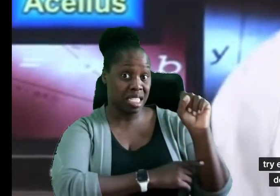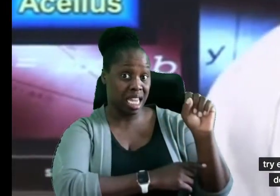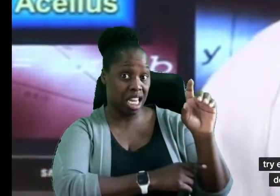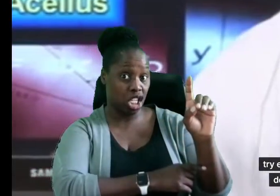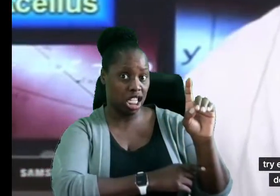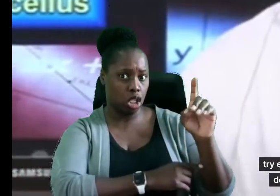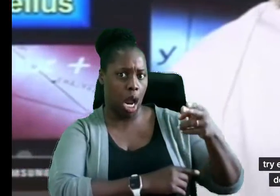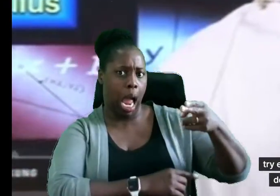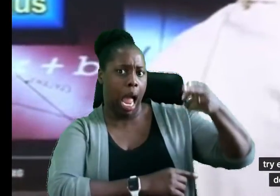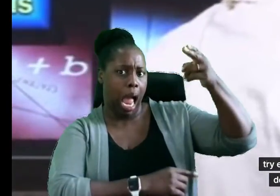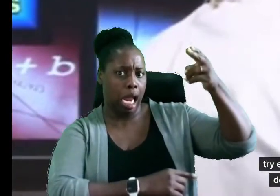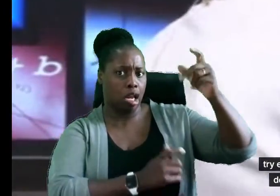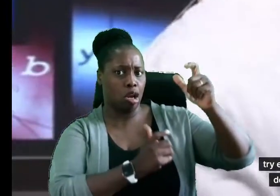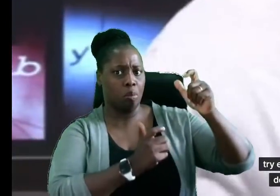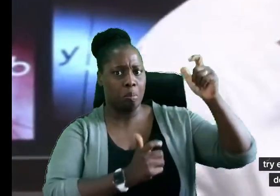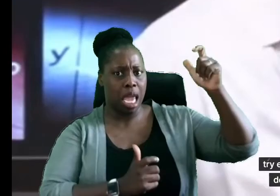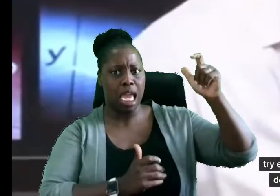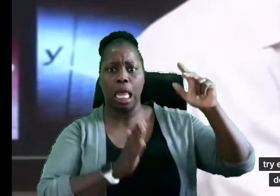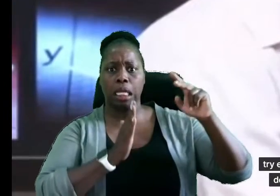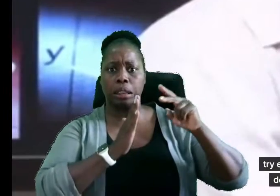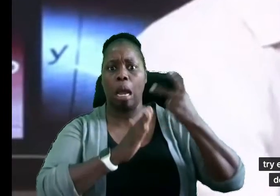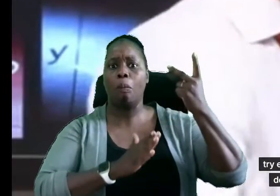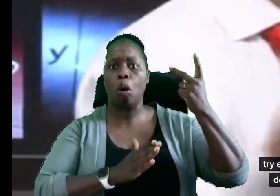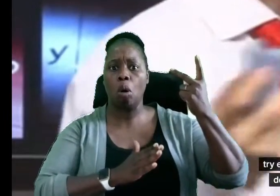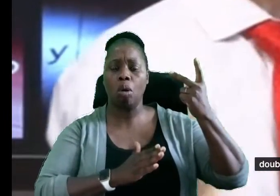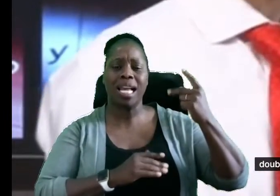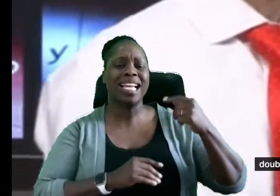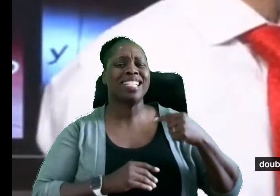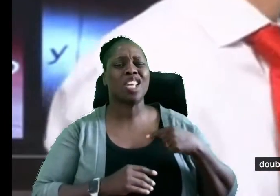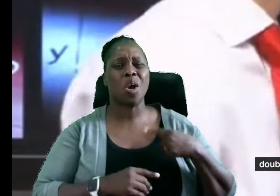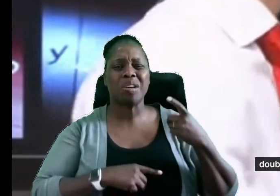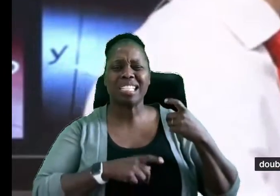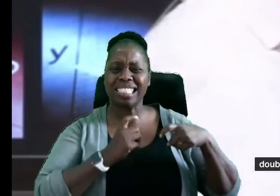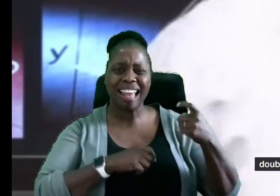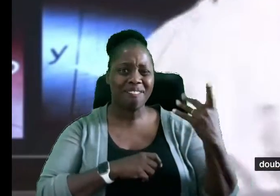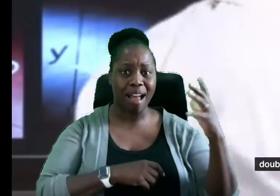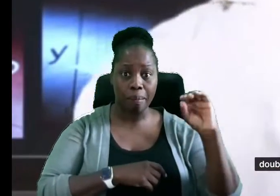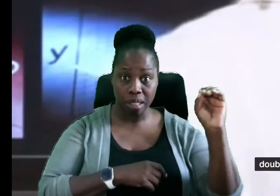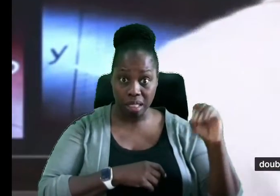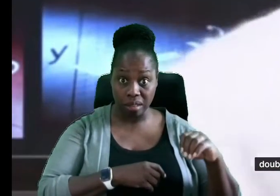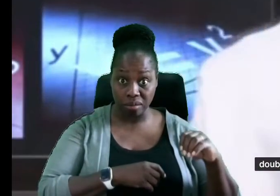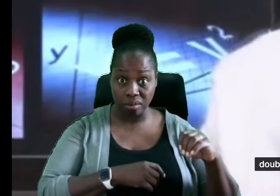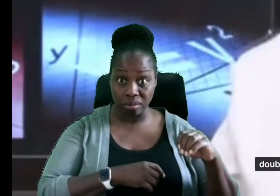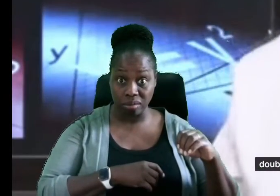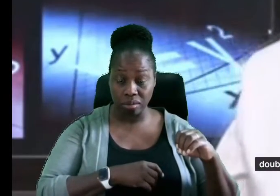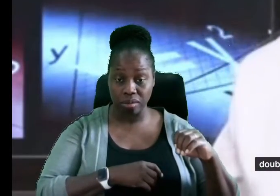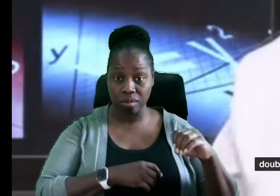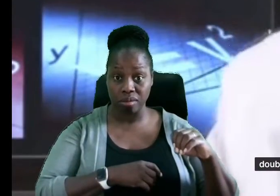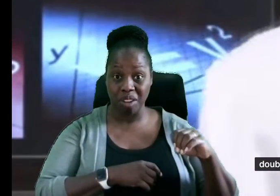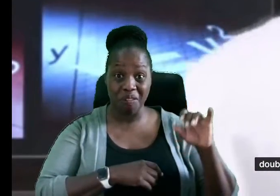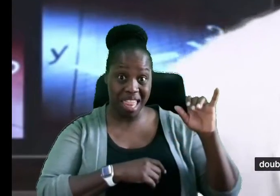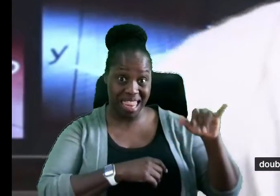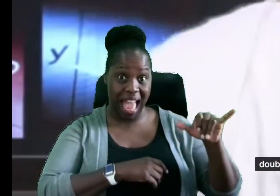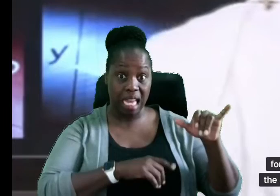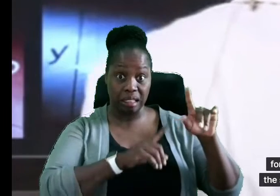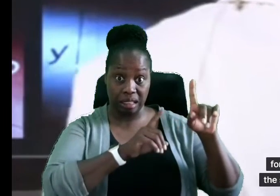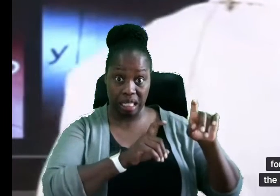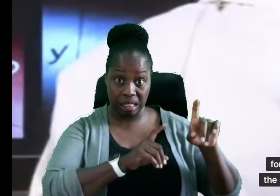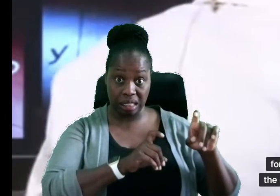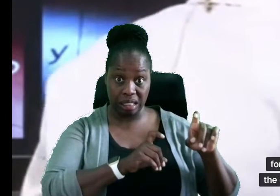Let's say that the standard deviation were higher, that it were double. The standard deviation, instead of being